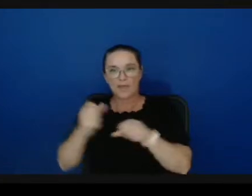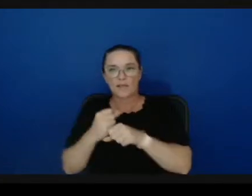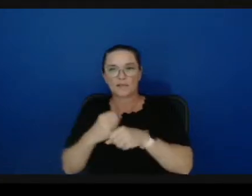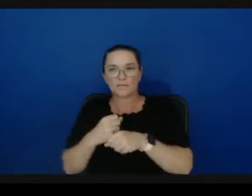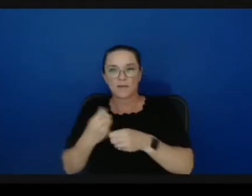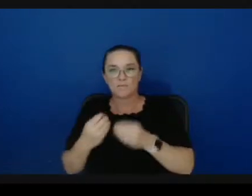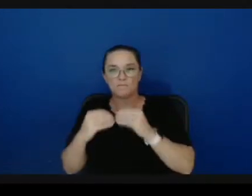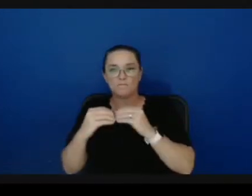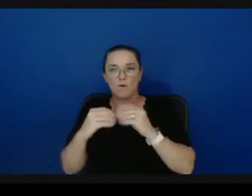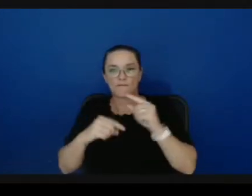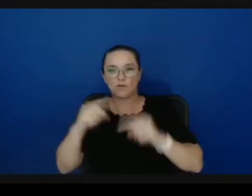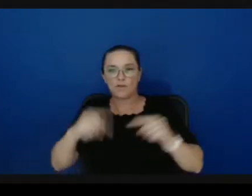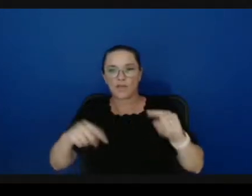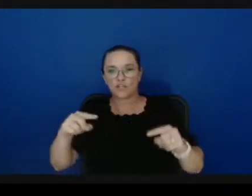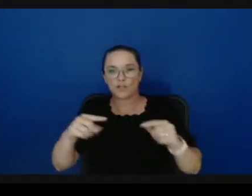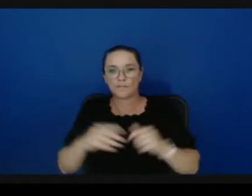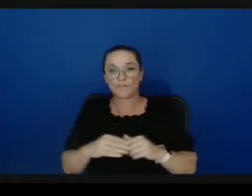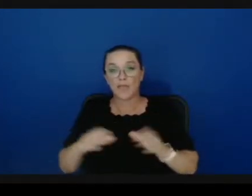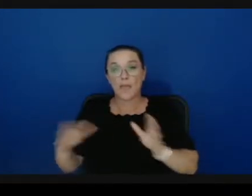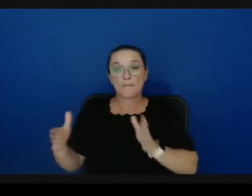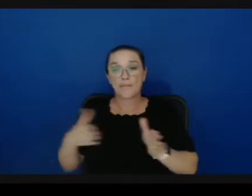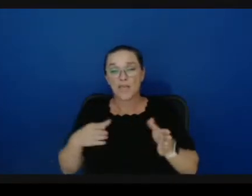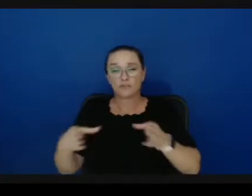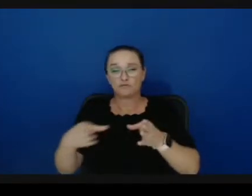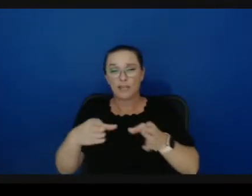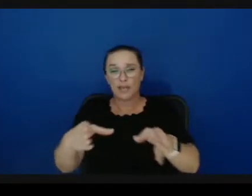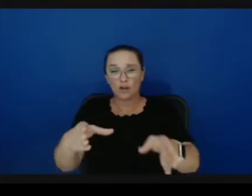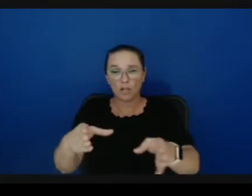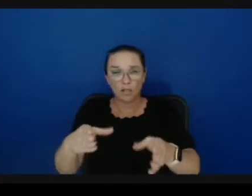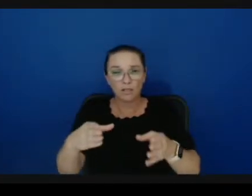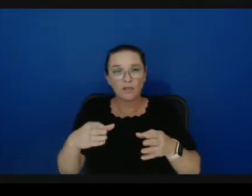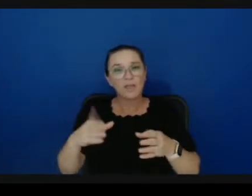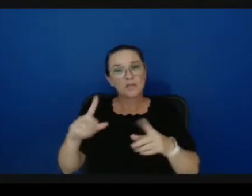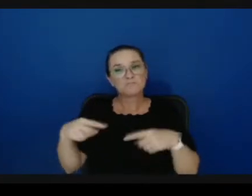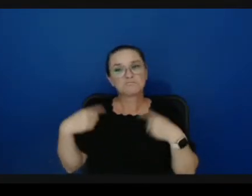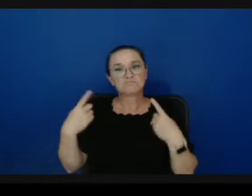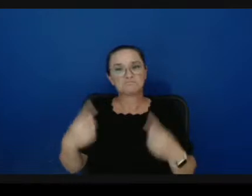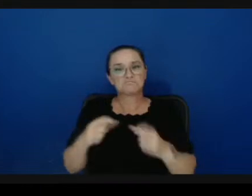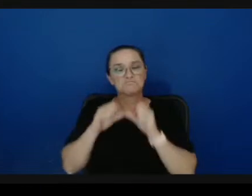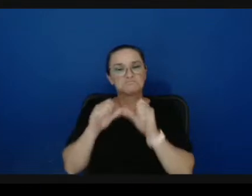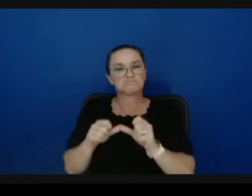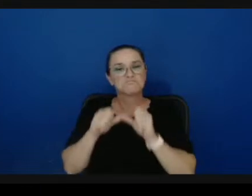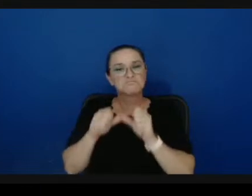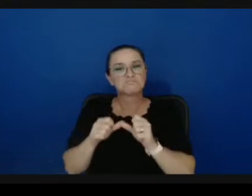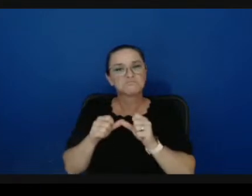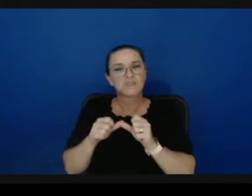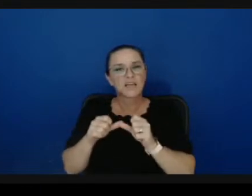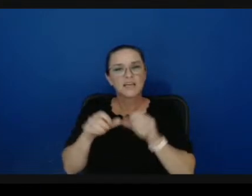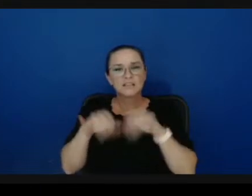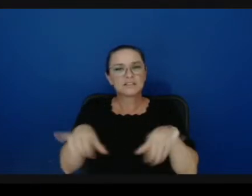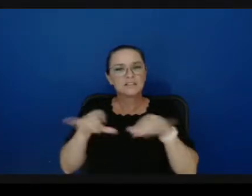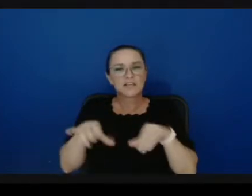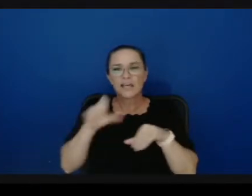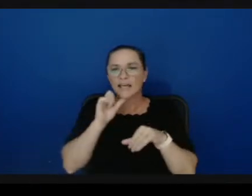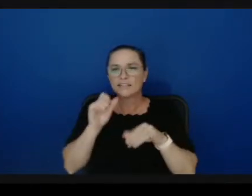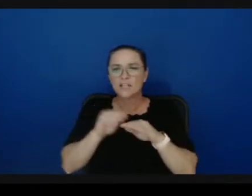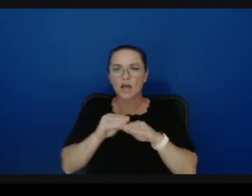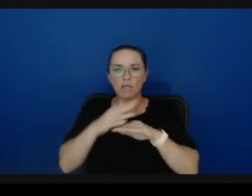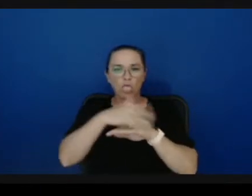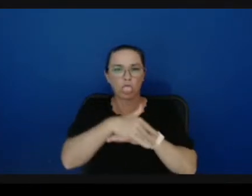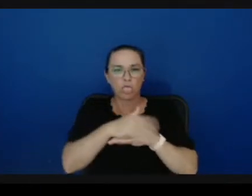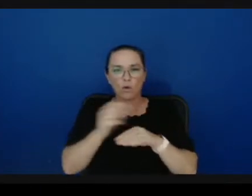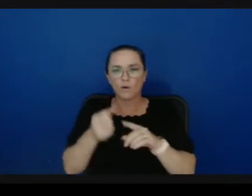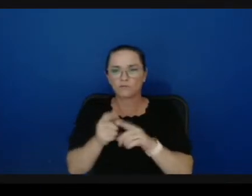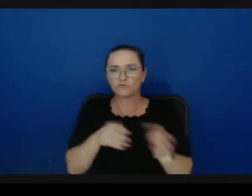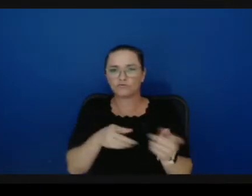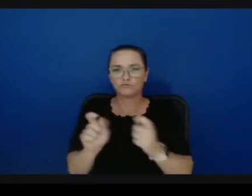variations. The lava channel at this point, though, has been pretty consistent. There hasn't been any breaches or any diversions that